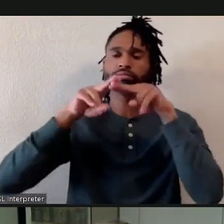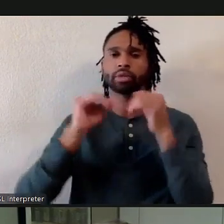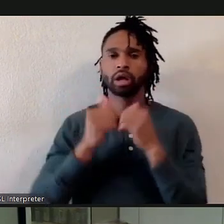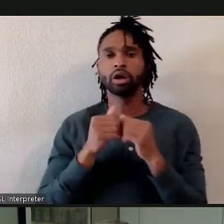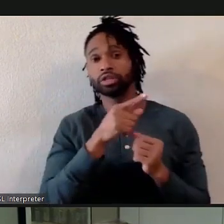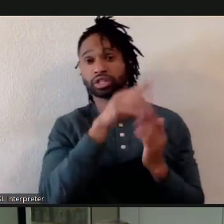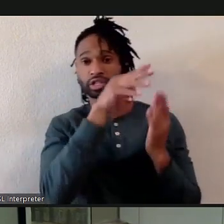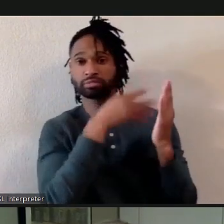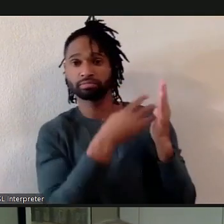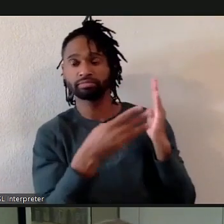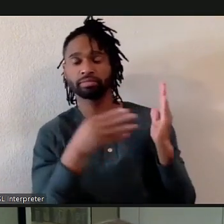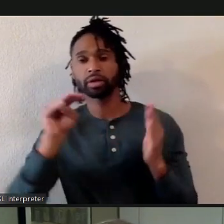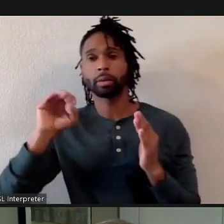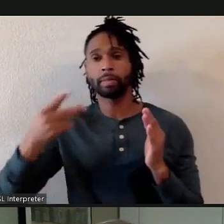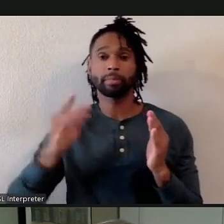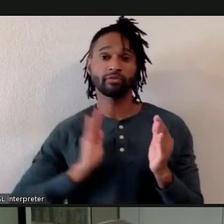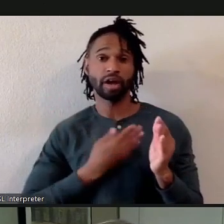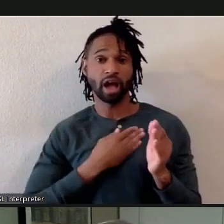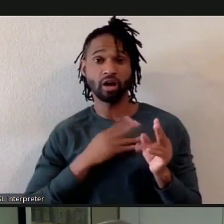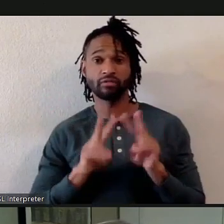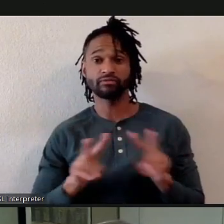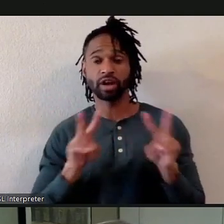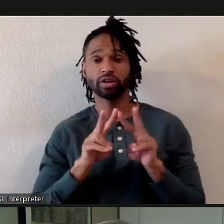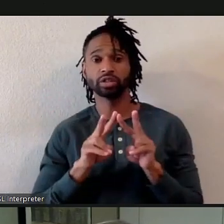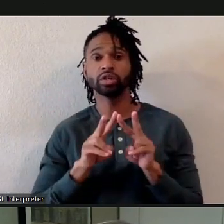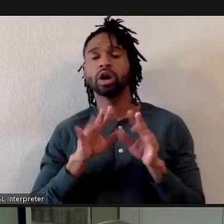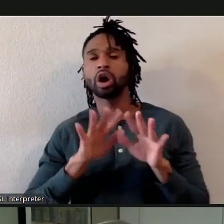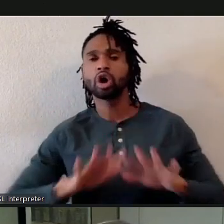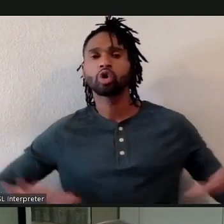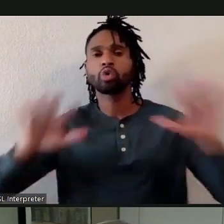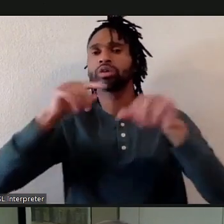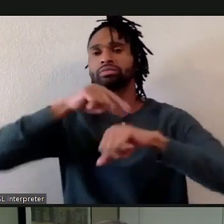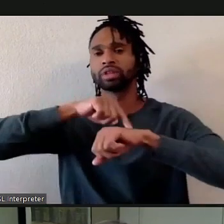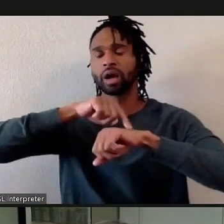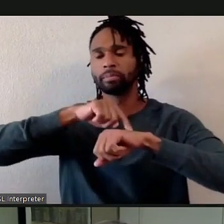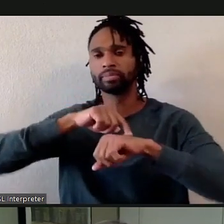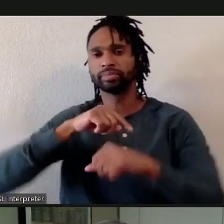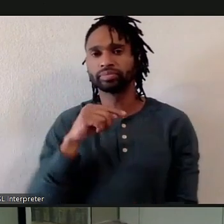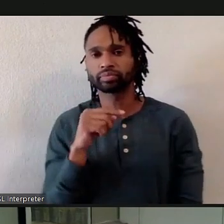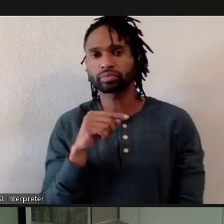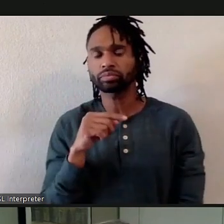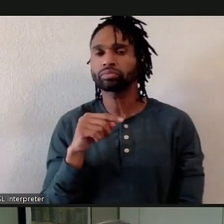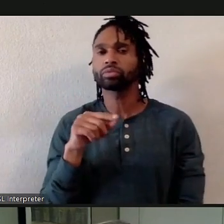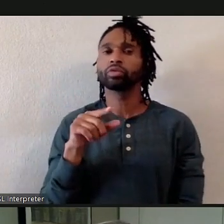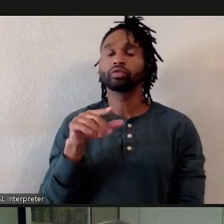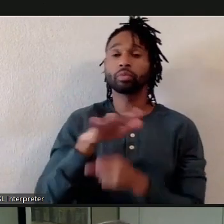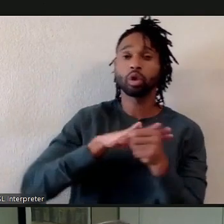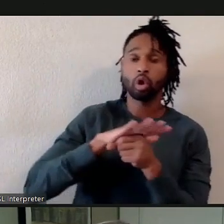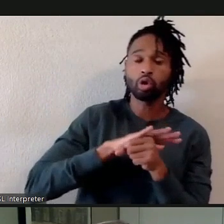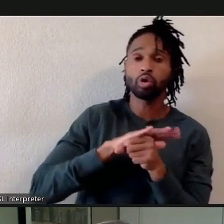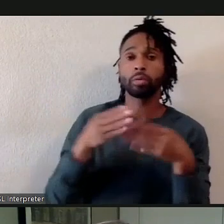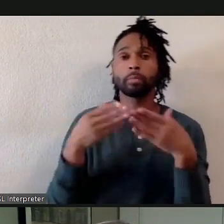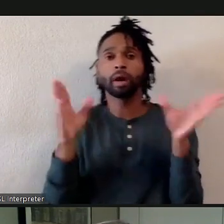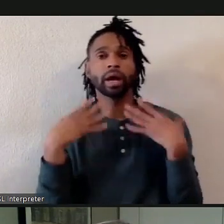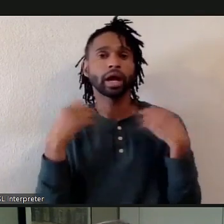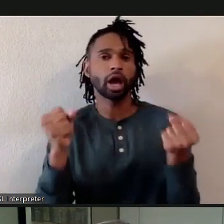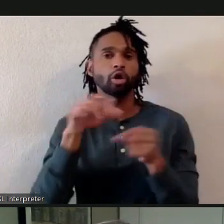map of the R values across time and for different local public health regions across the